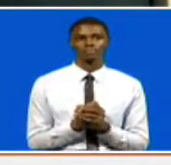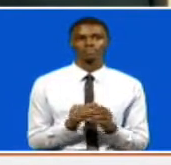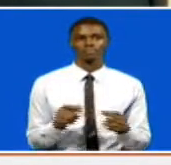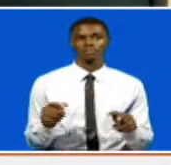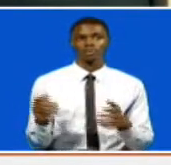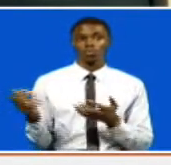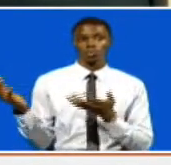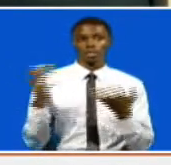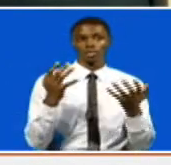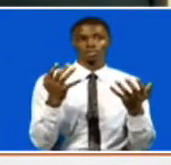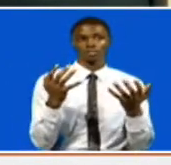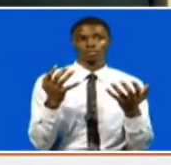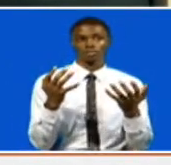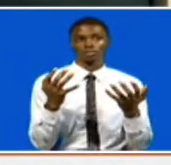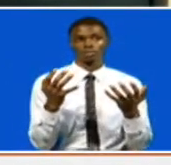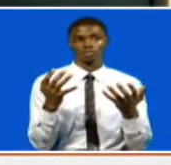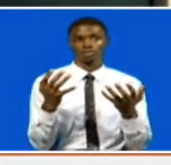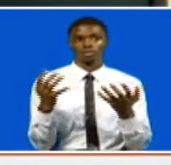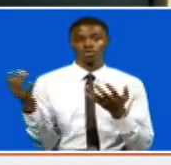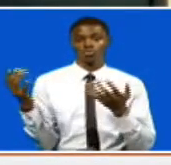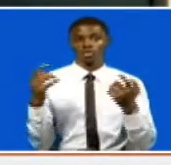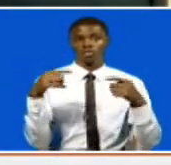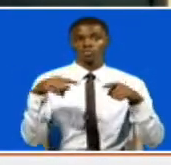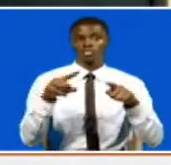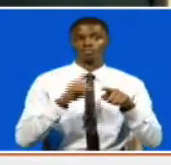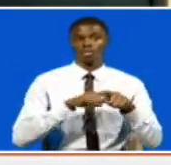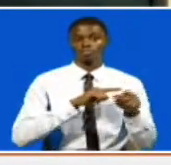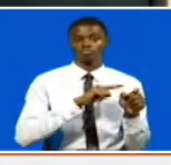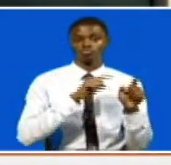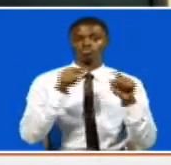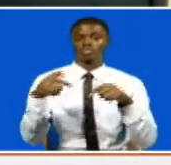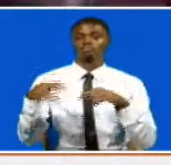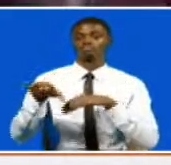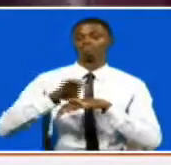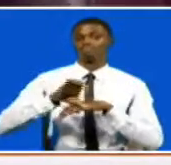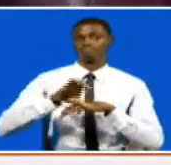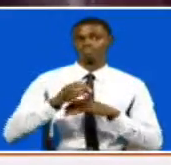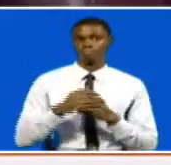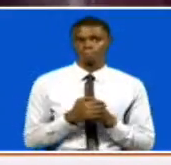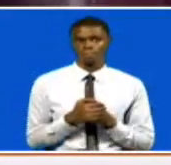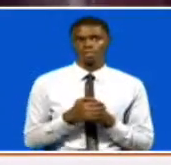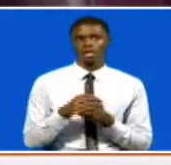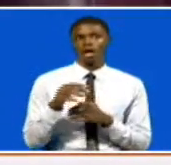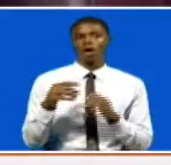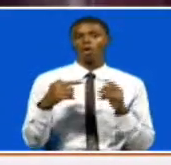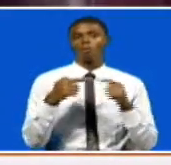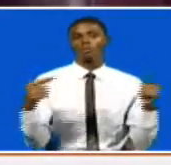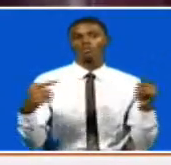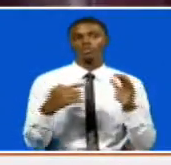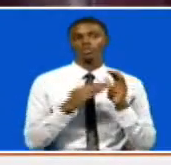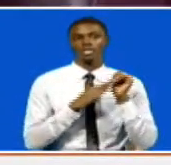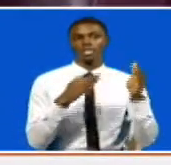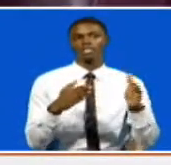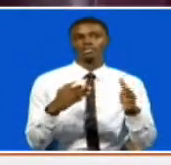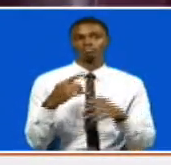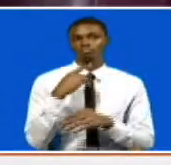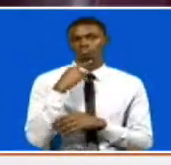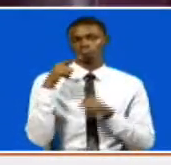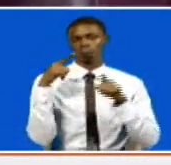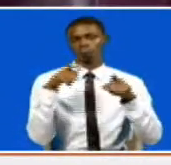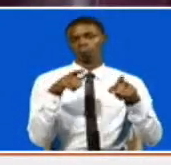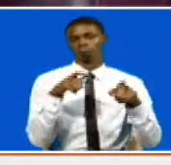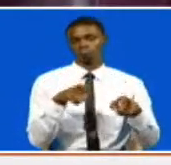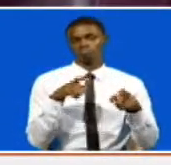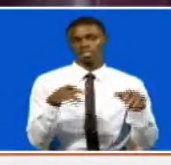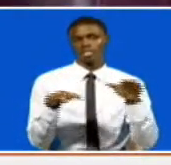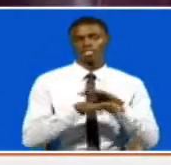ourselves. You carry yourselves when you go to church. The opposition leader also took a swipe at the Deputy President